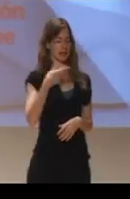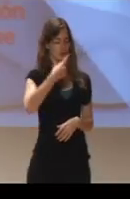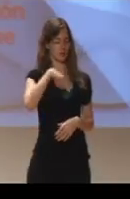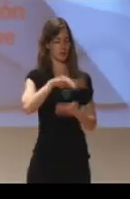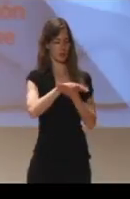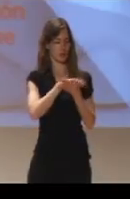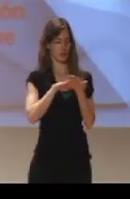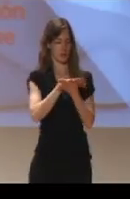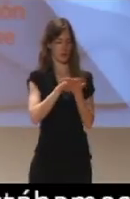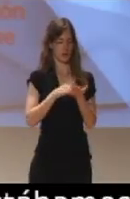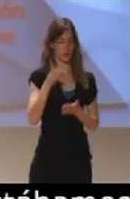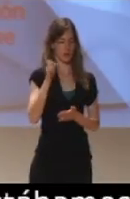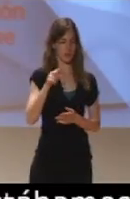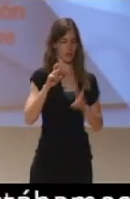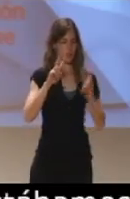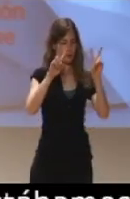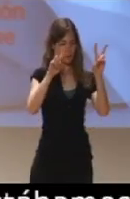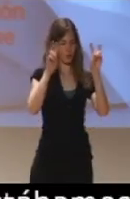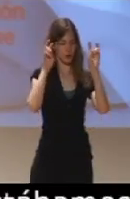At the hotel,